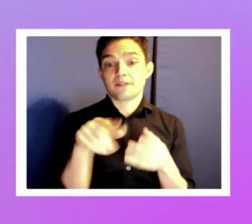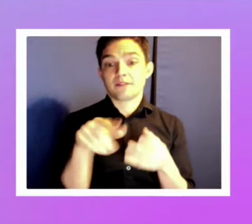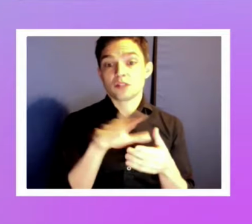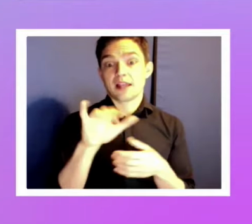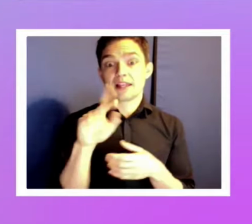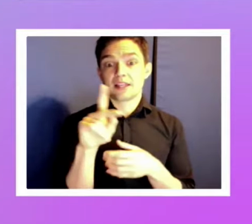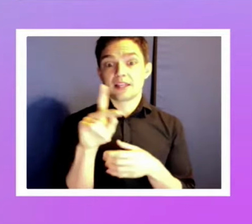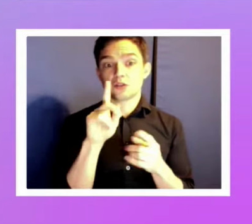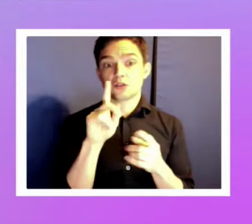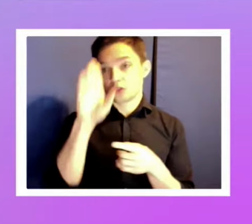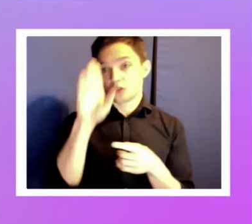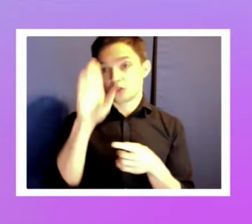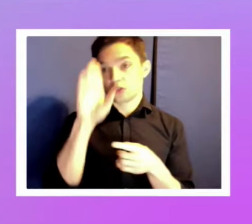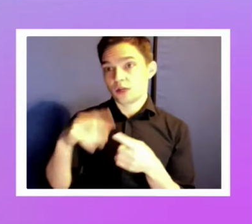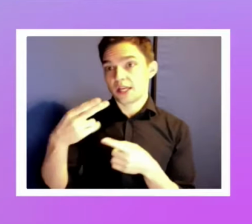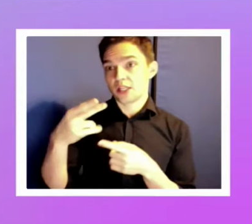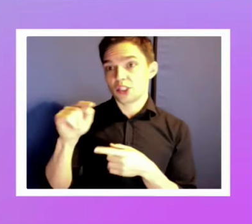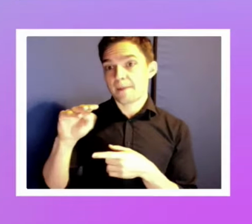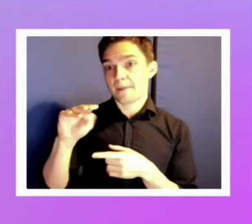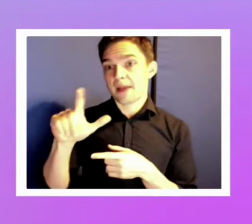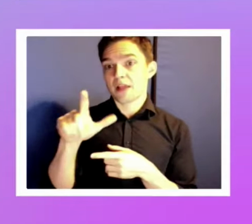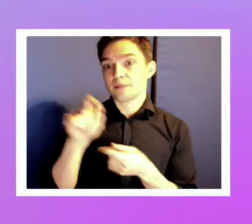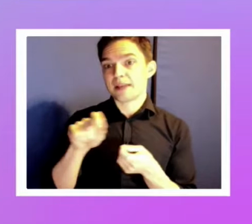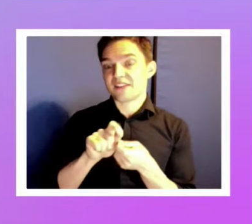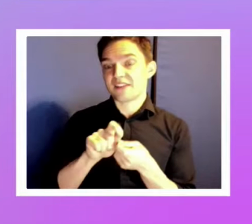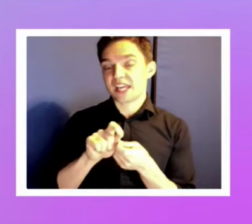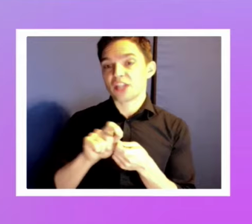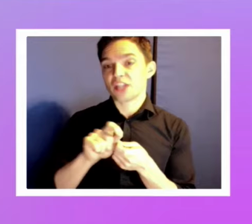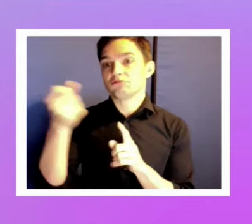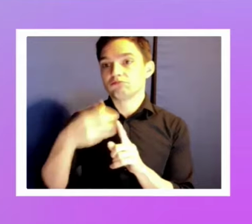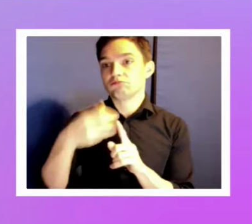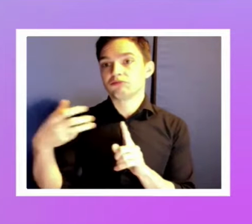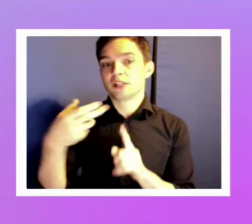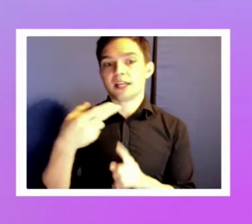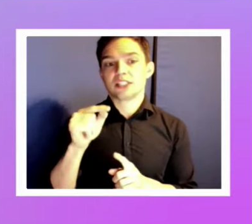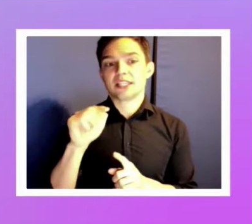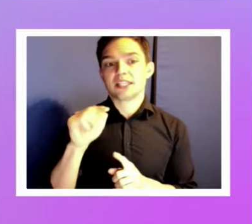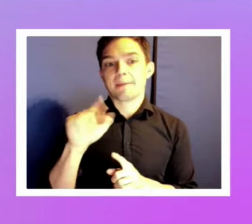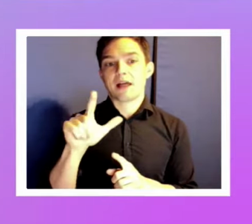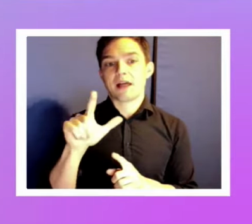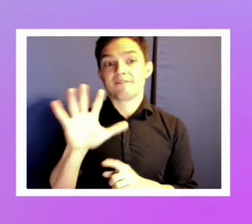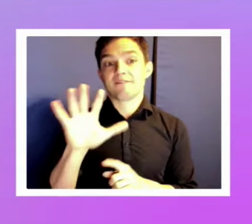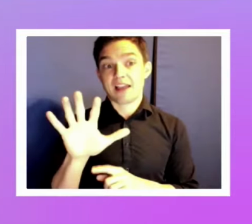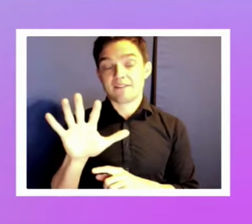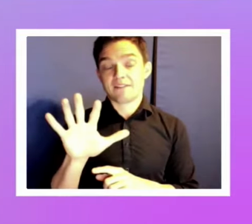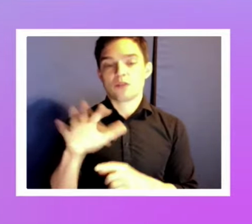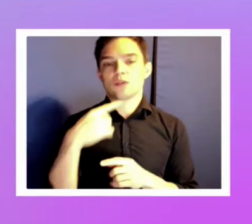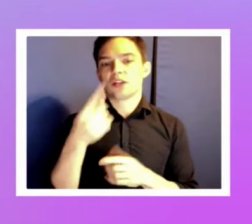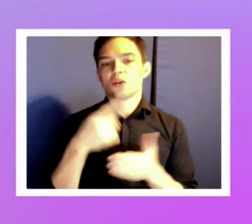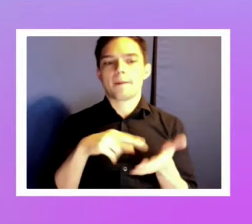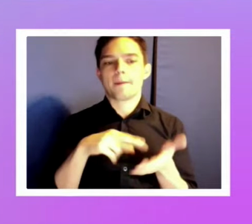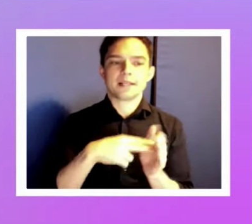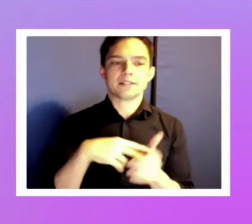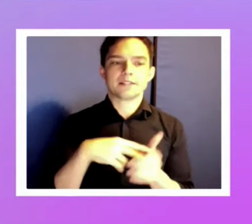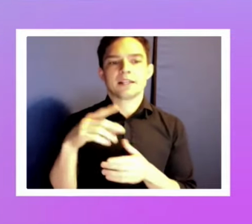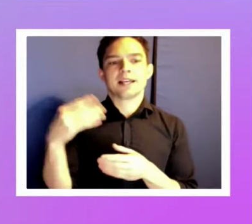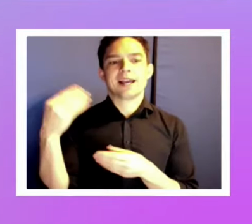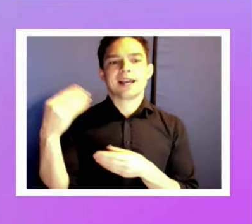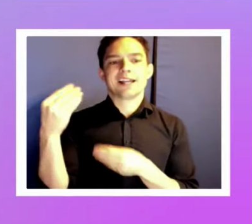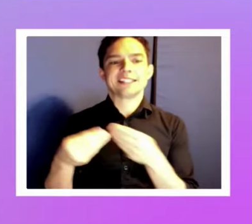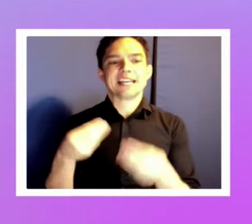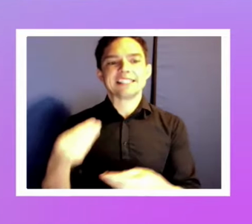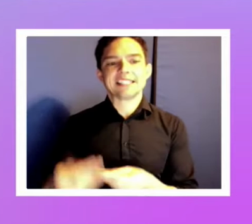the HTML specification. HTML5 tells you what it is, and then it tells you what a document element is, it tells you what